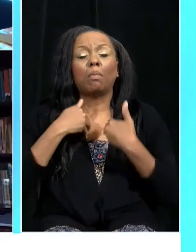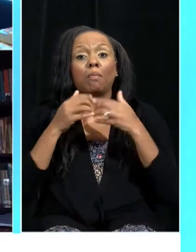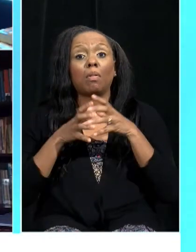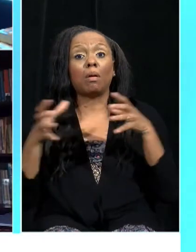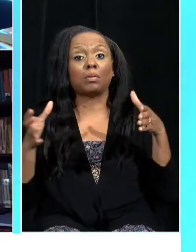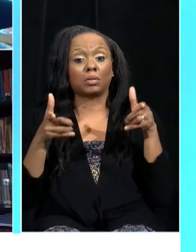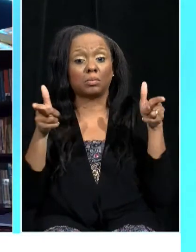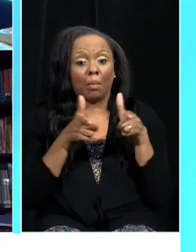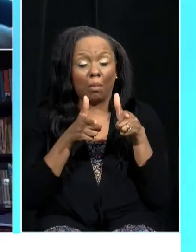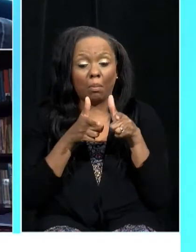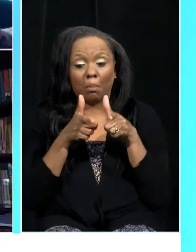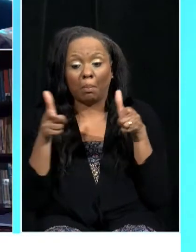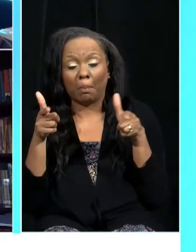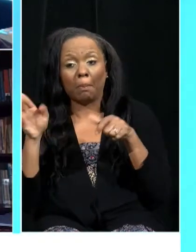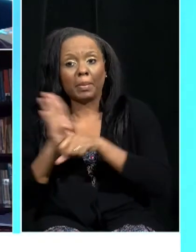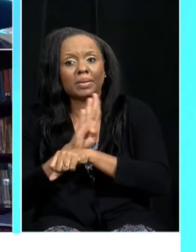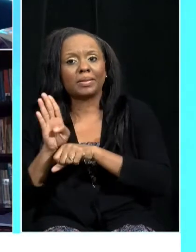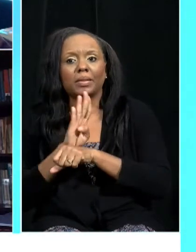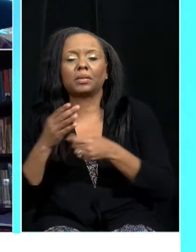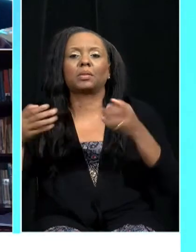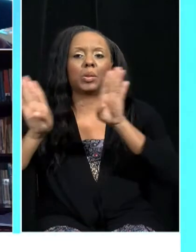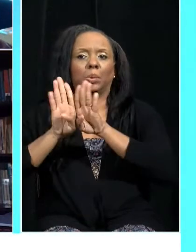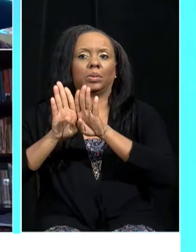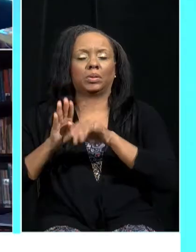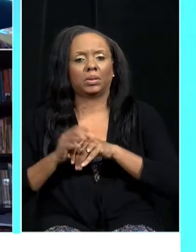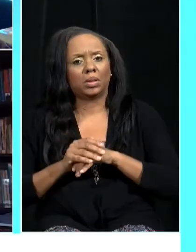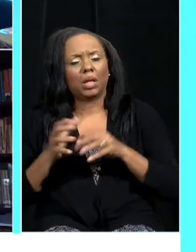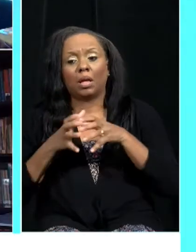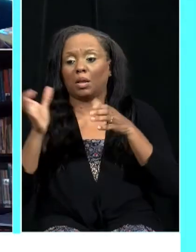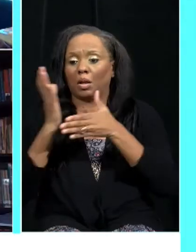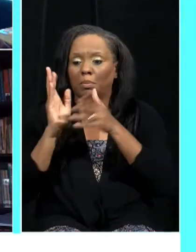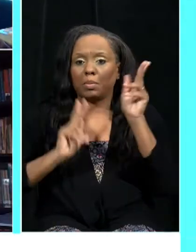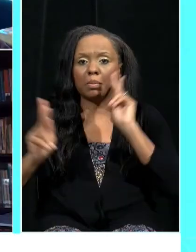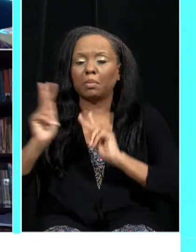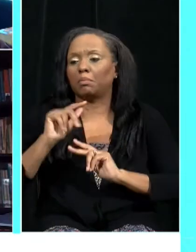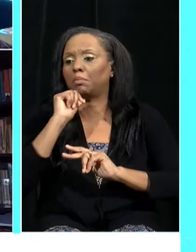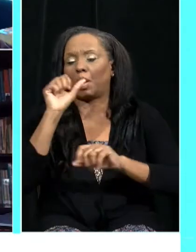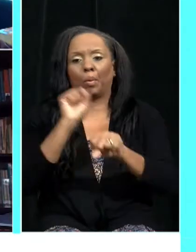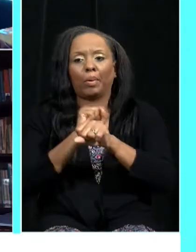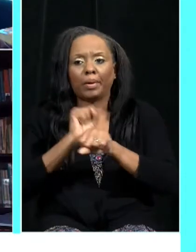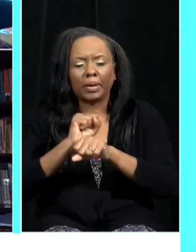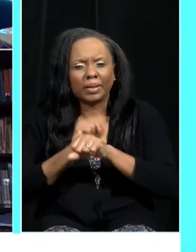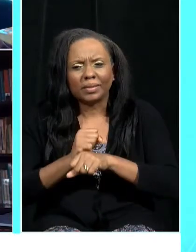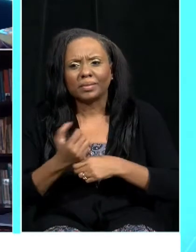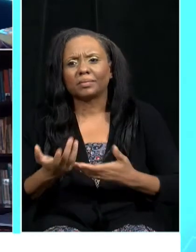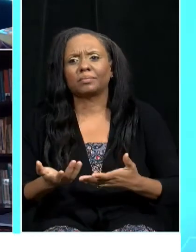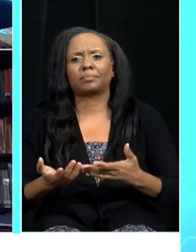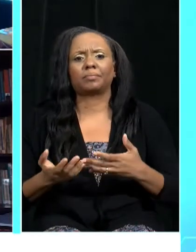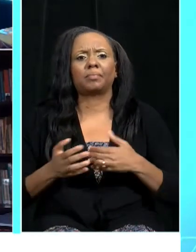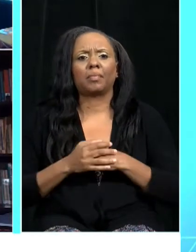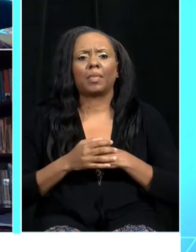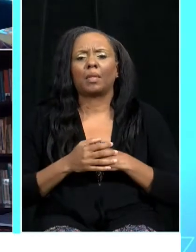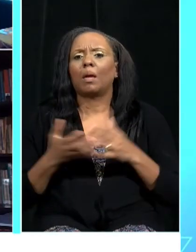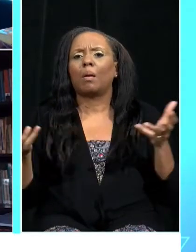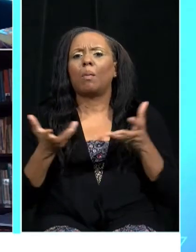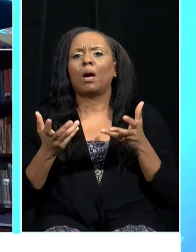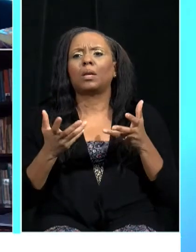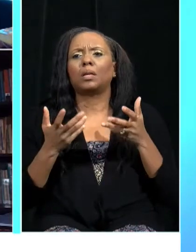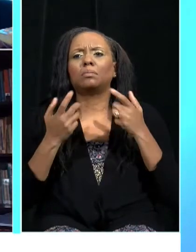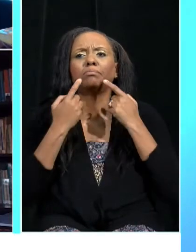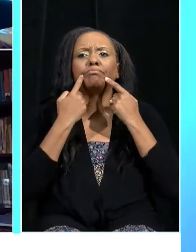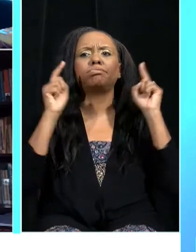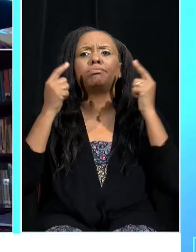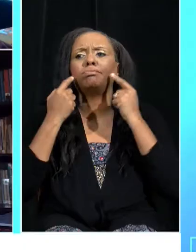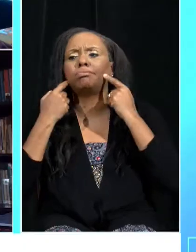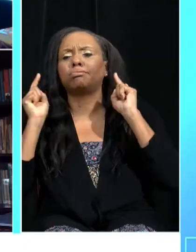gone under, employment was in high double-digit figures, and the pandemic is taking a toll on the tourist industry, what are the benchmarks that will allow them to say